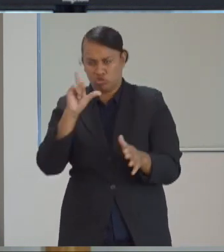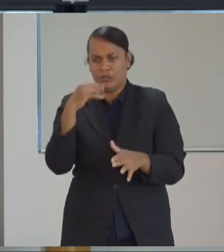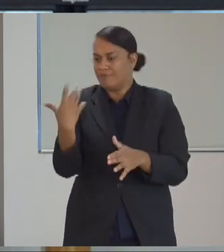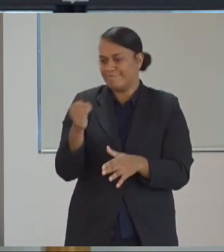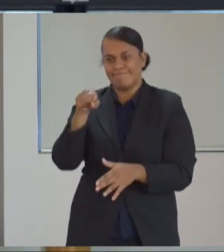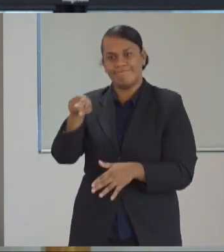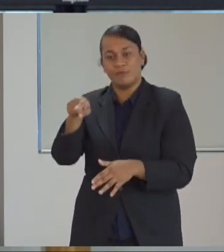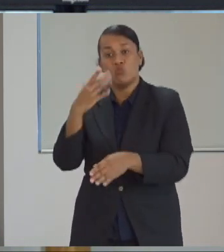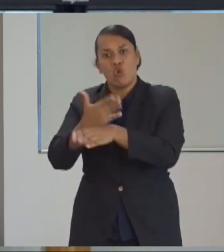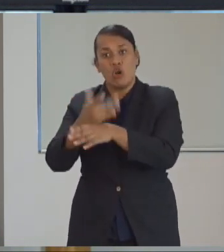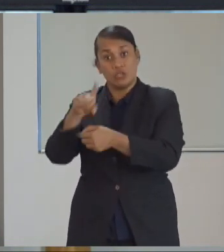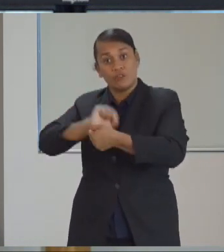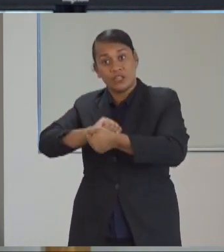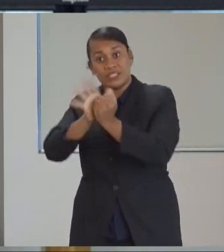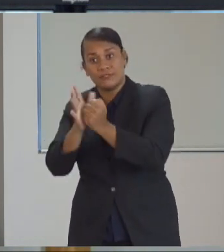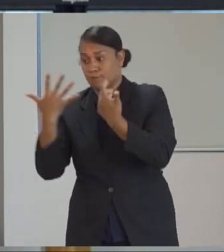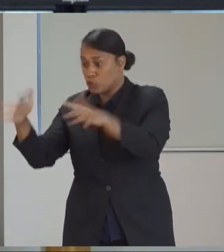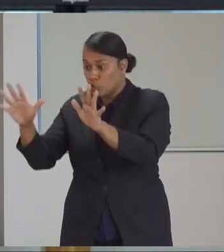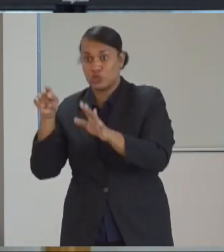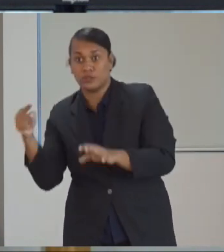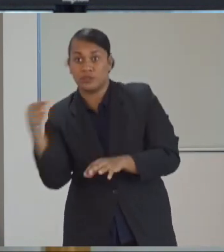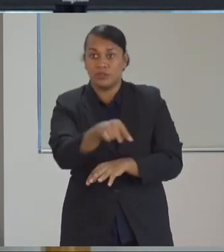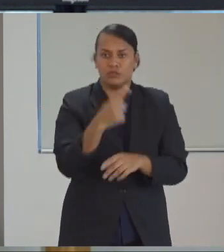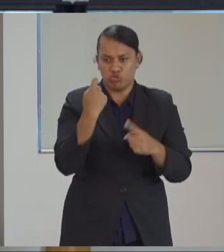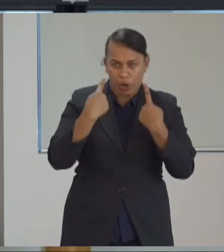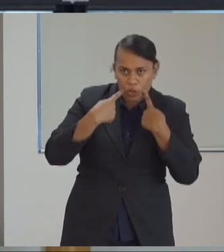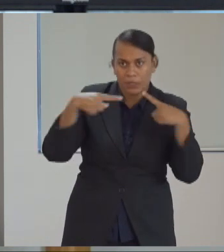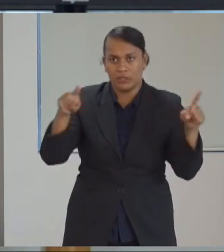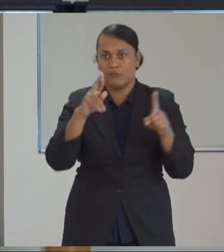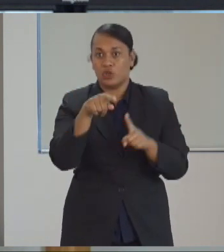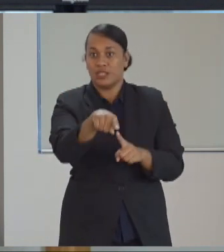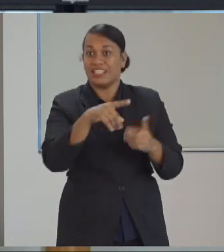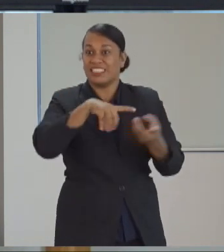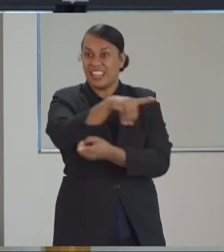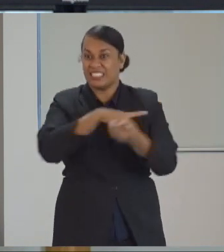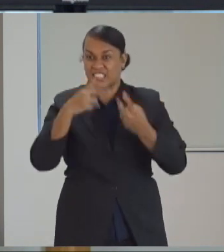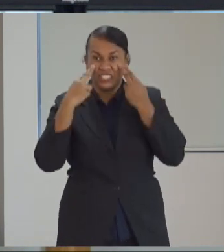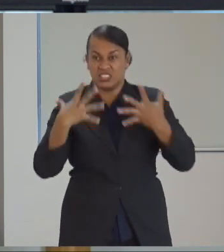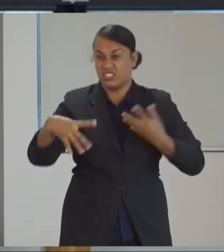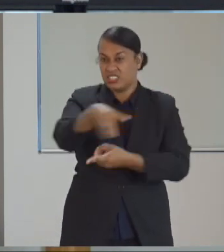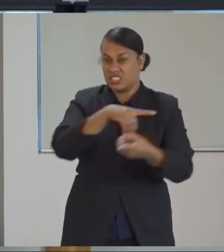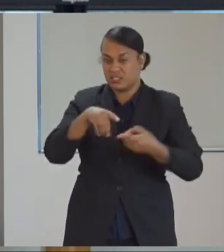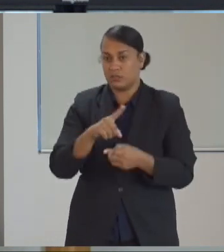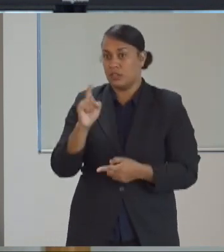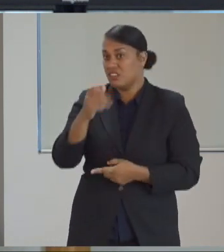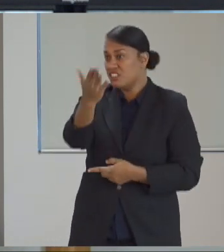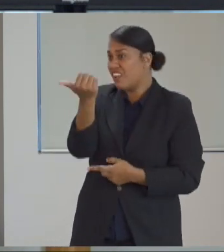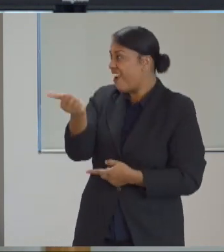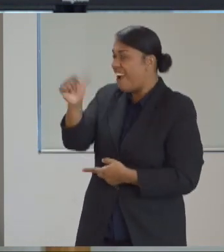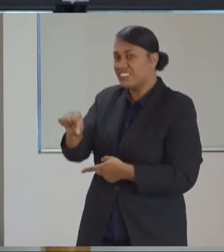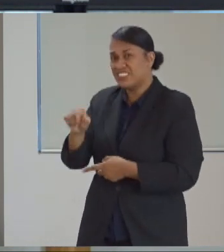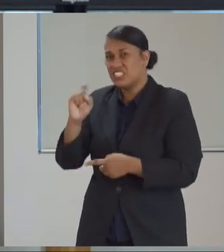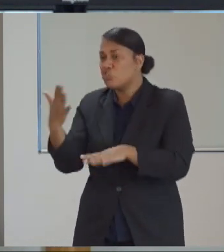regarding COVID-19, or it may be made very soon. Okay. And are there any implications on that law with regards to the